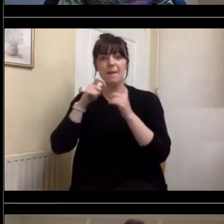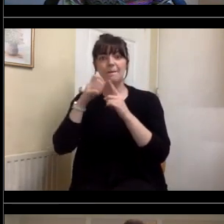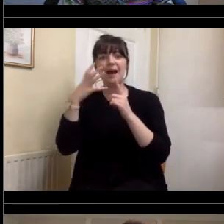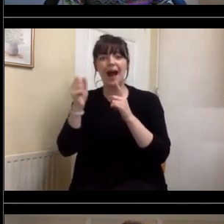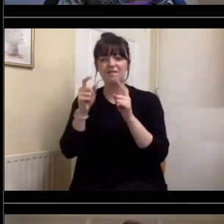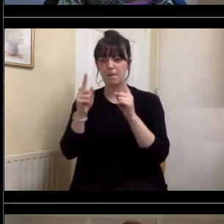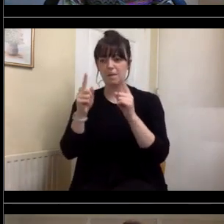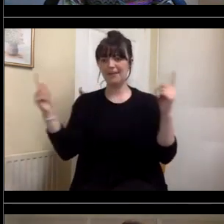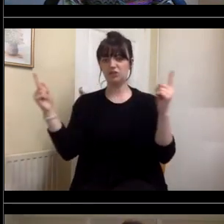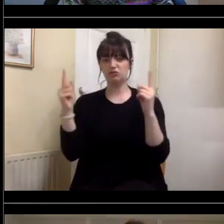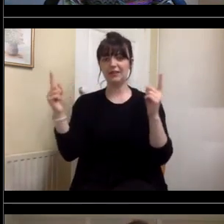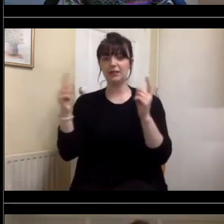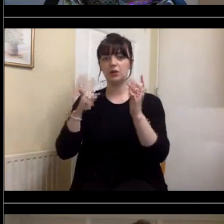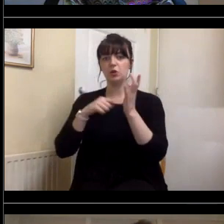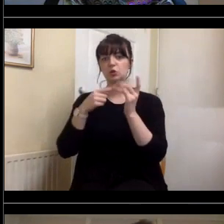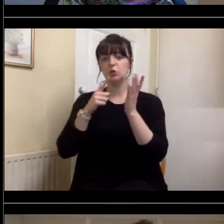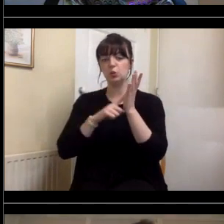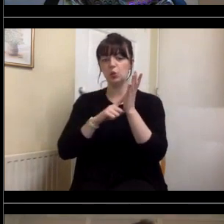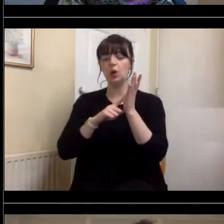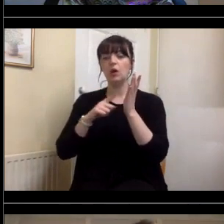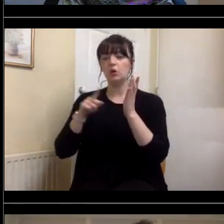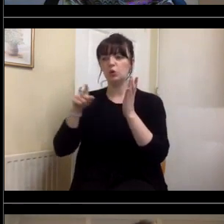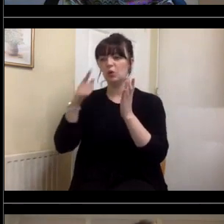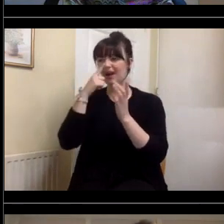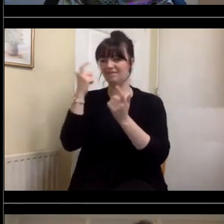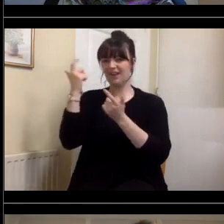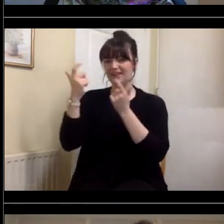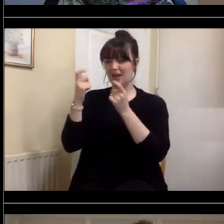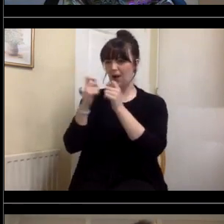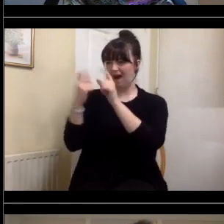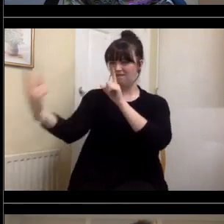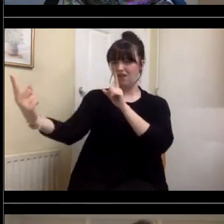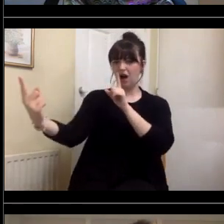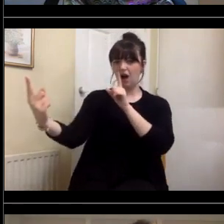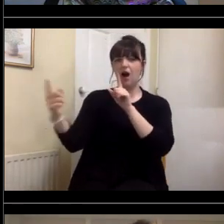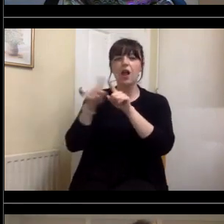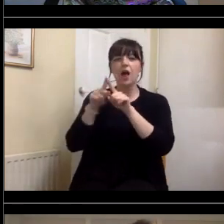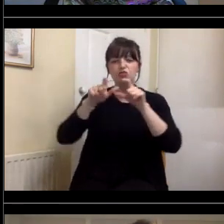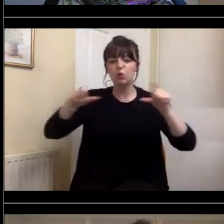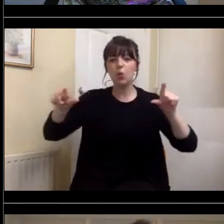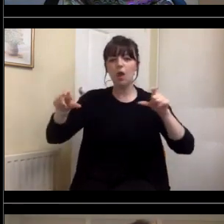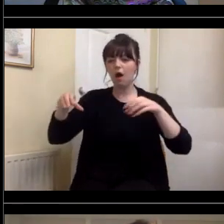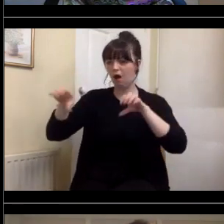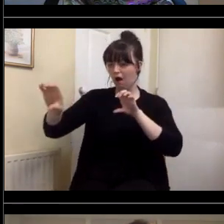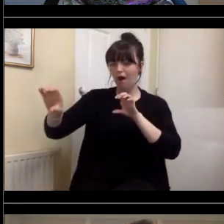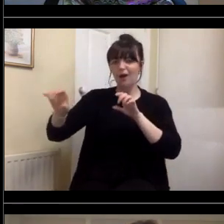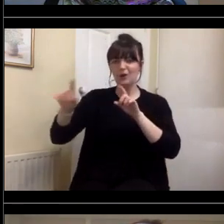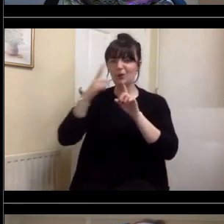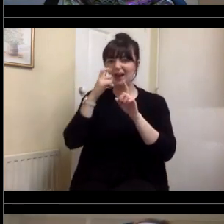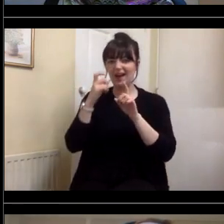out how far you are away from something, there's a ruler. If you click on the ruler, you can then